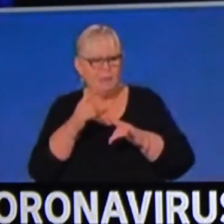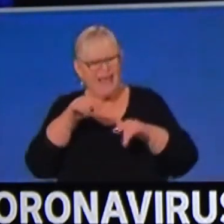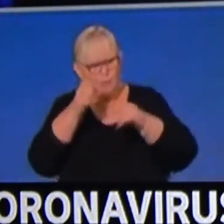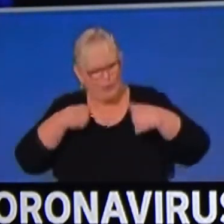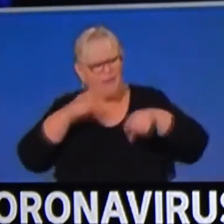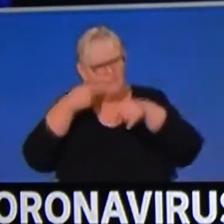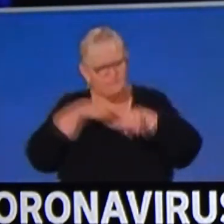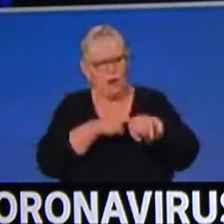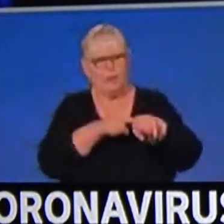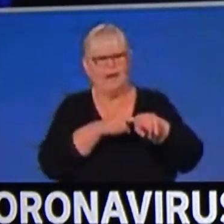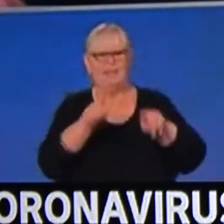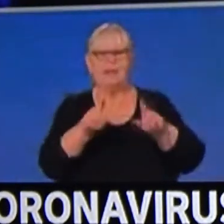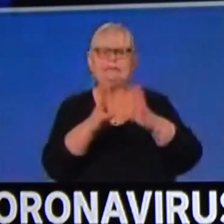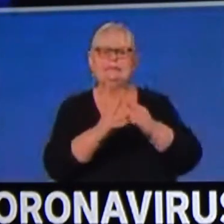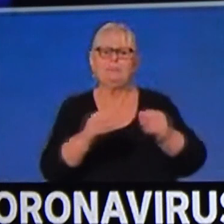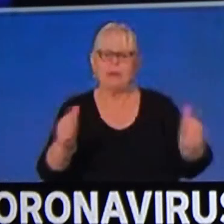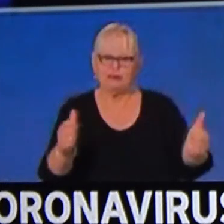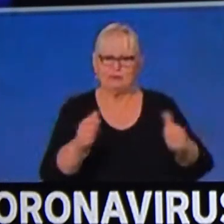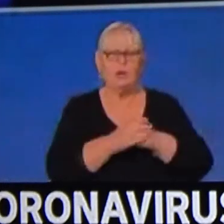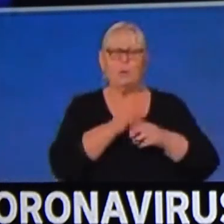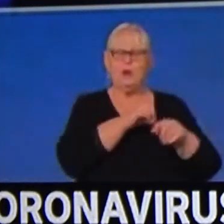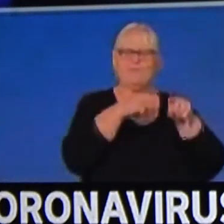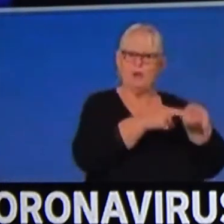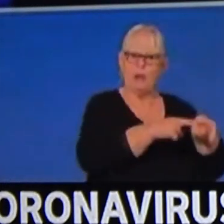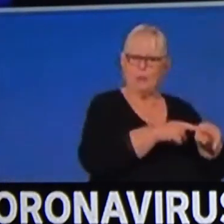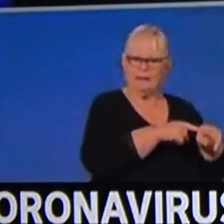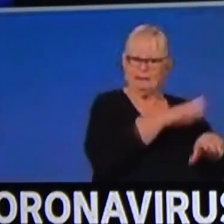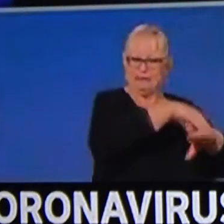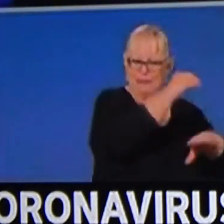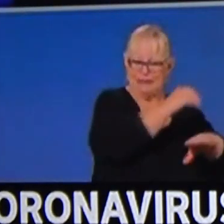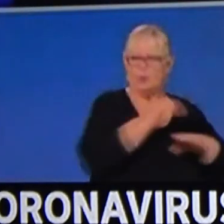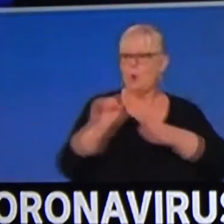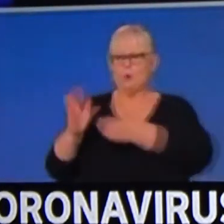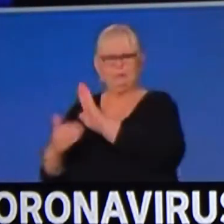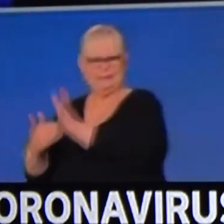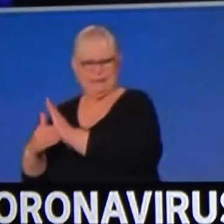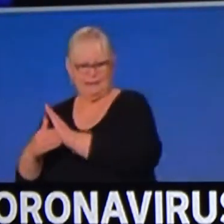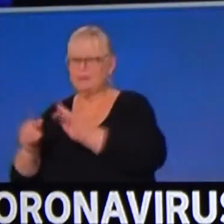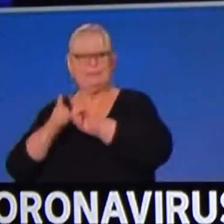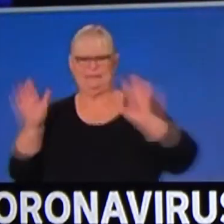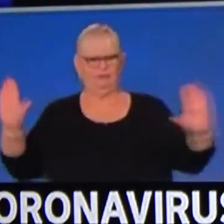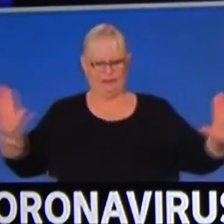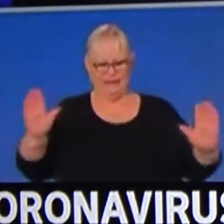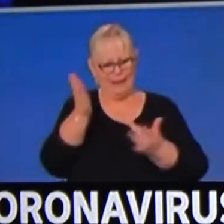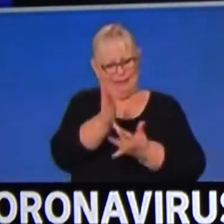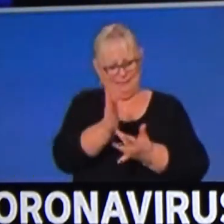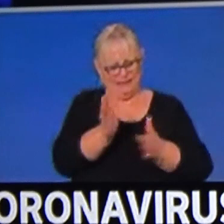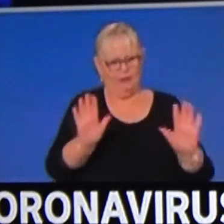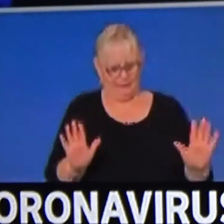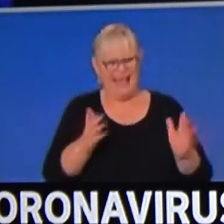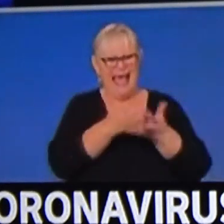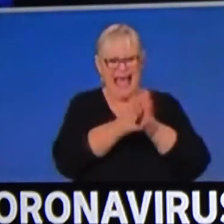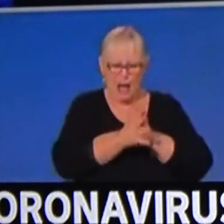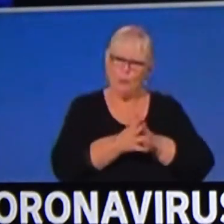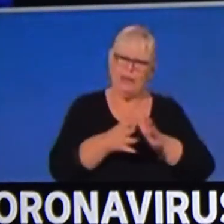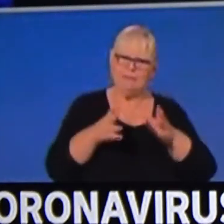Australia. We're not in the Sweden end, nor we're at the New Zealand end when it comes to how we're approaching things. And our data